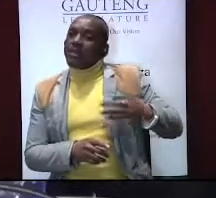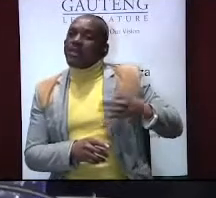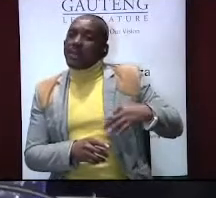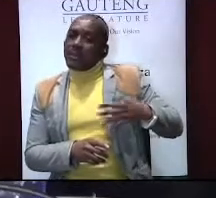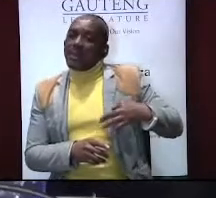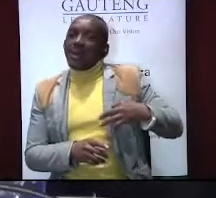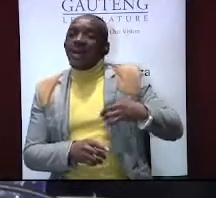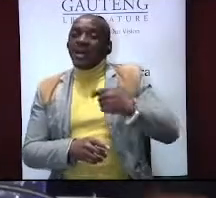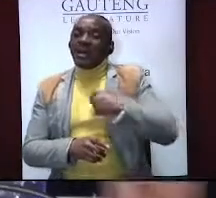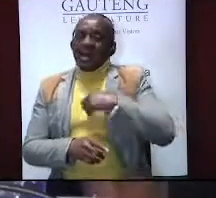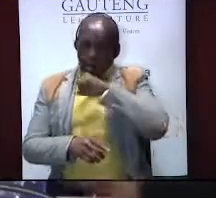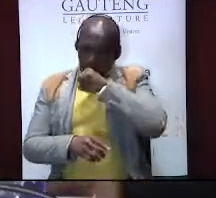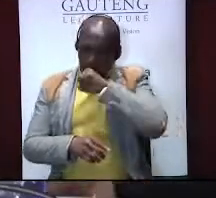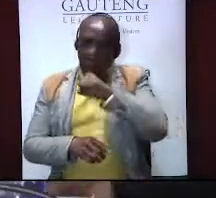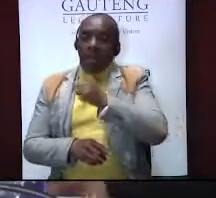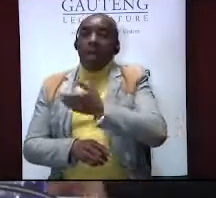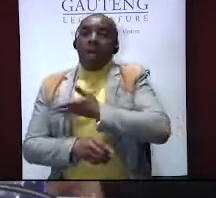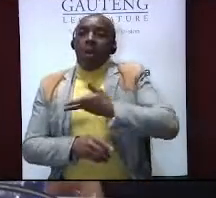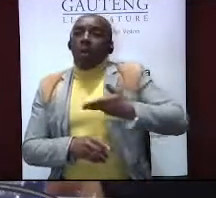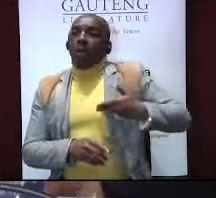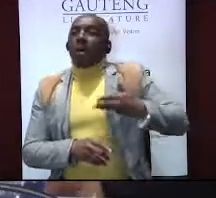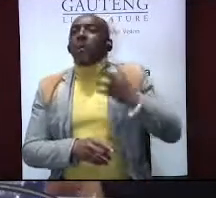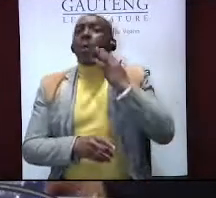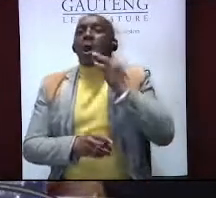like the women of